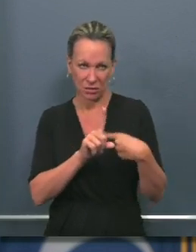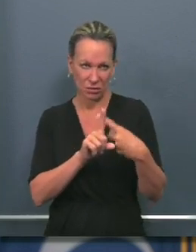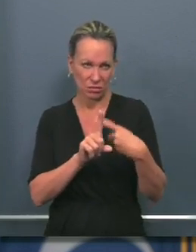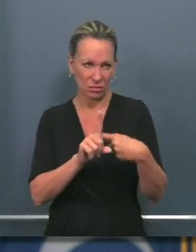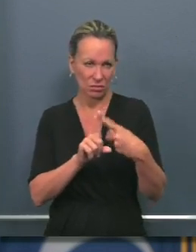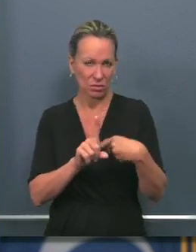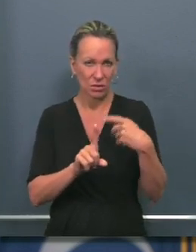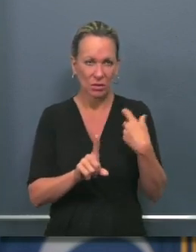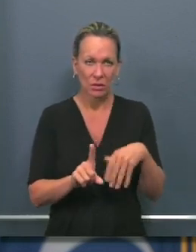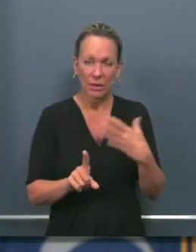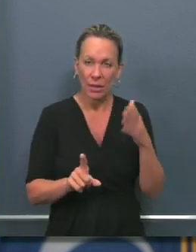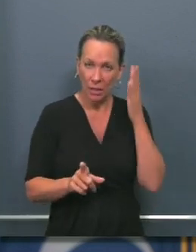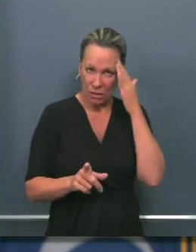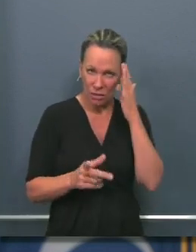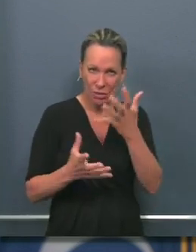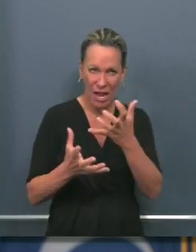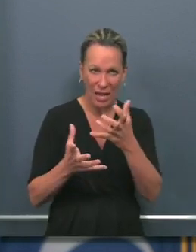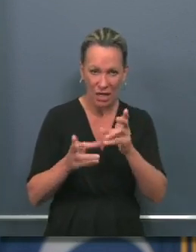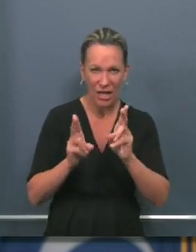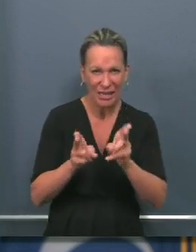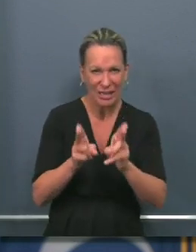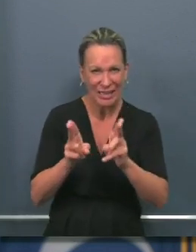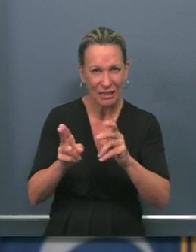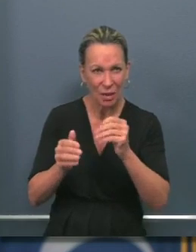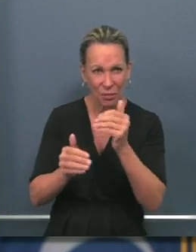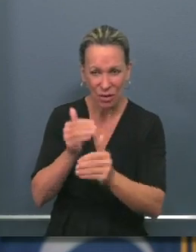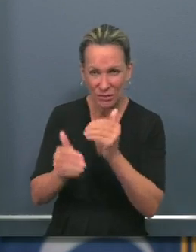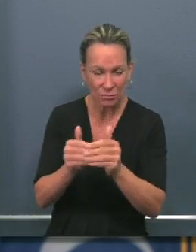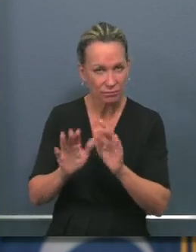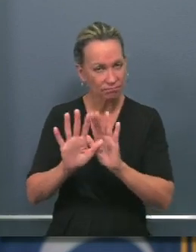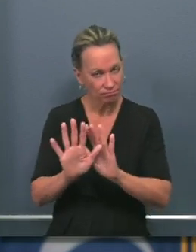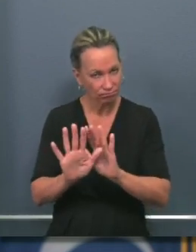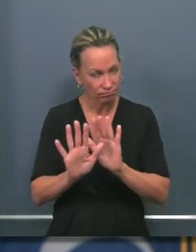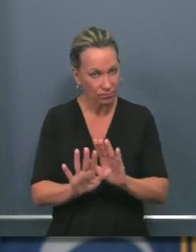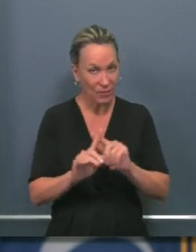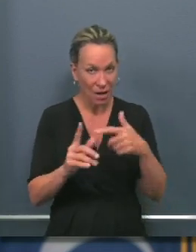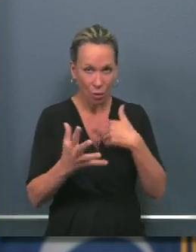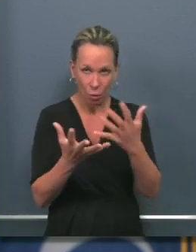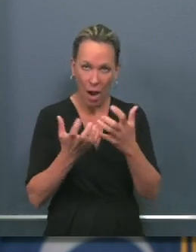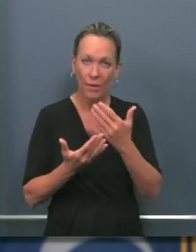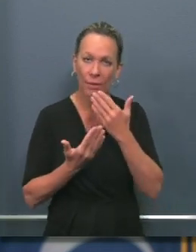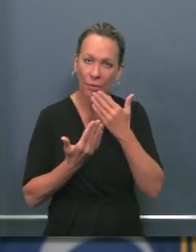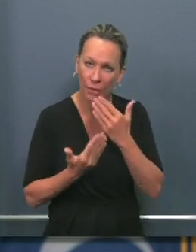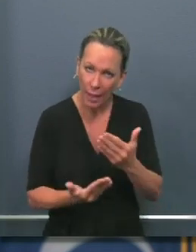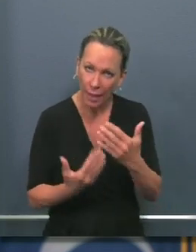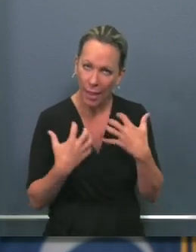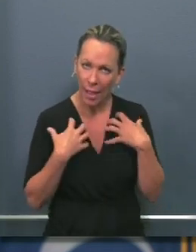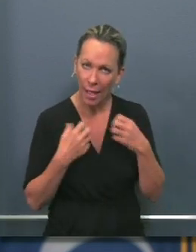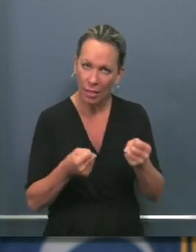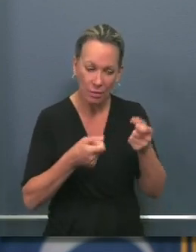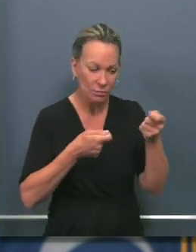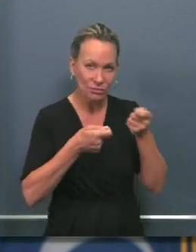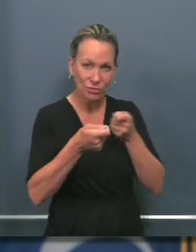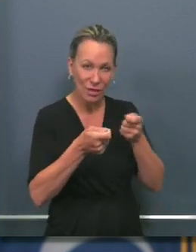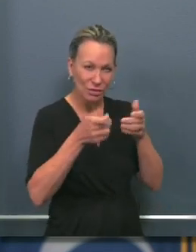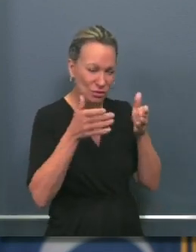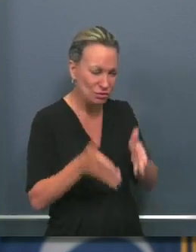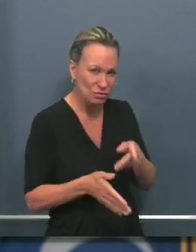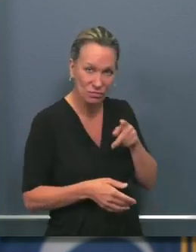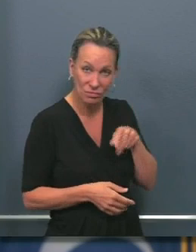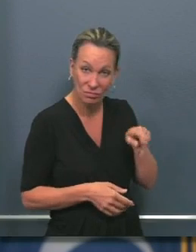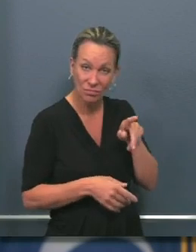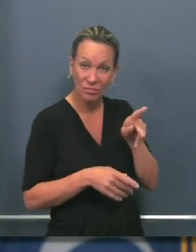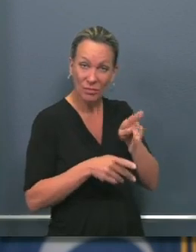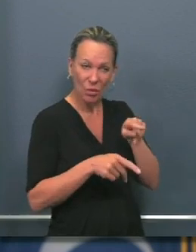the seriousness of purpose to which they have engaged. A few exceptions of folks that just want to move on and turn their back to the state, but